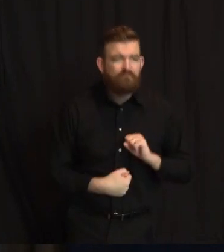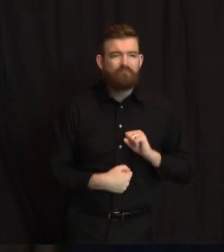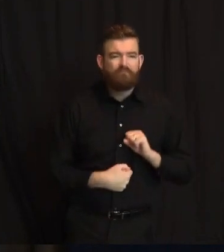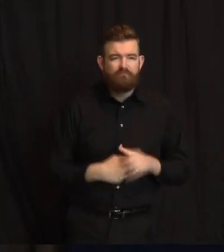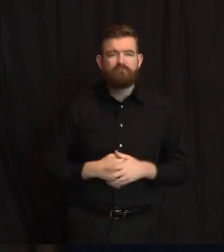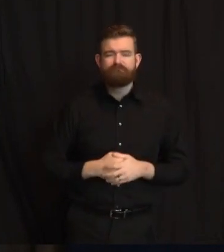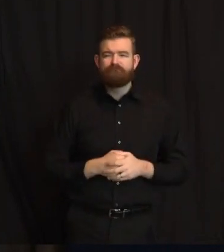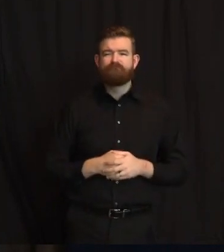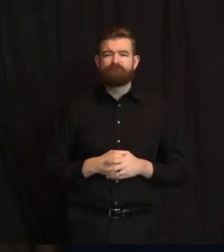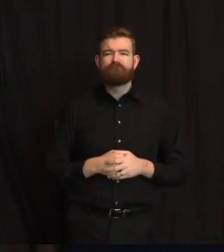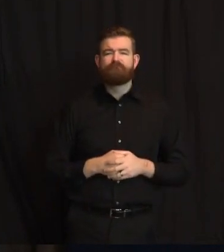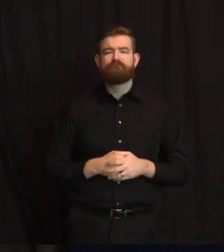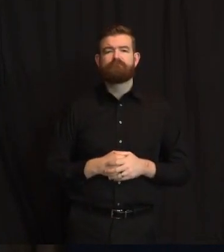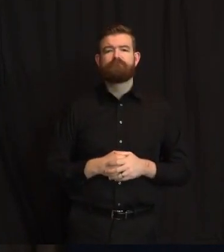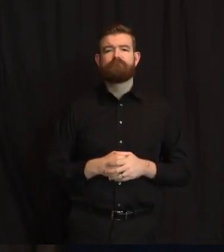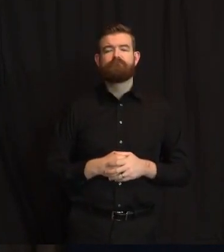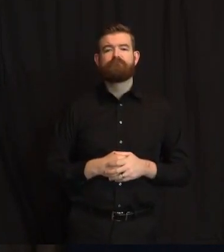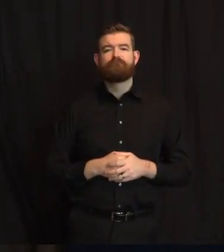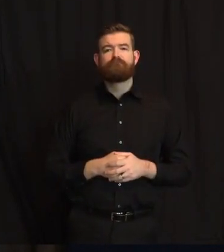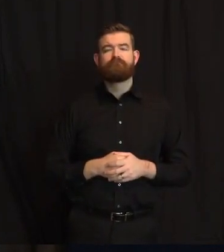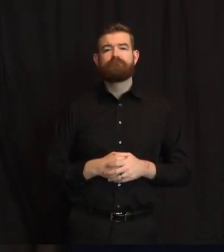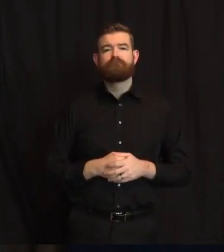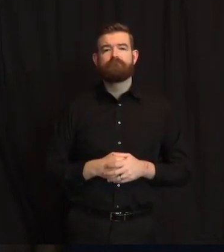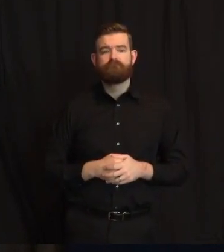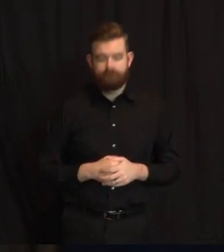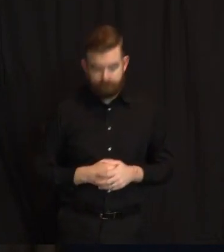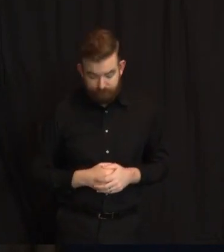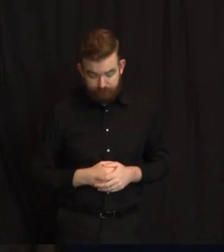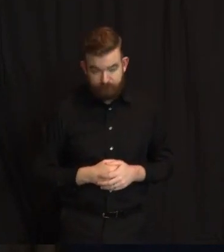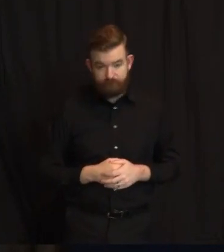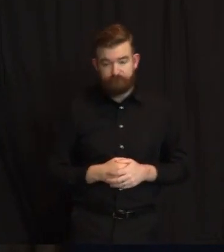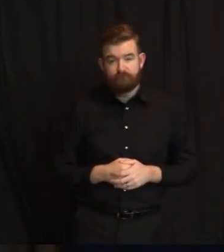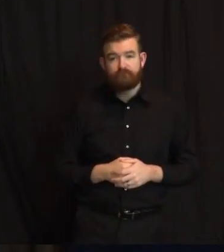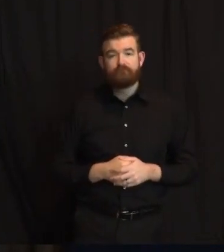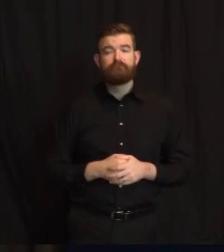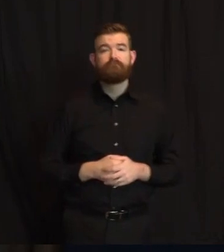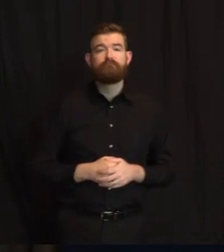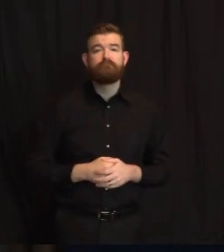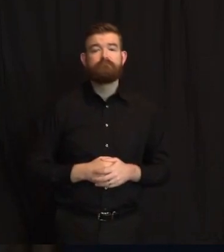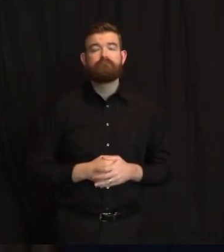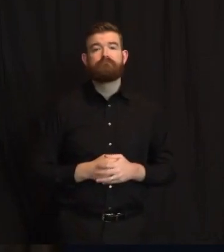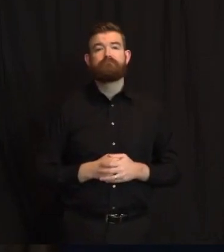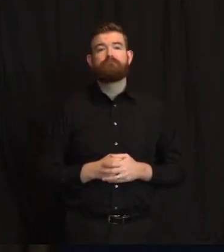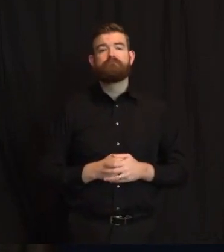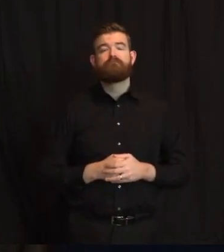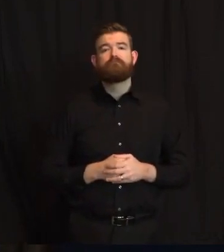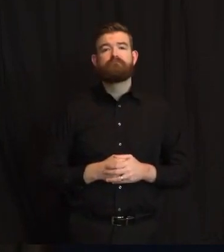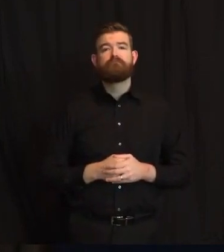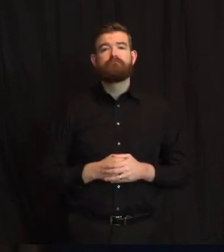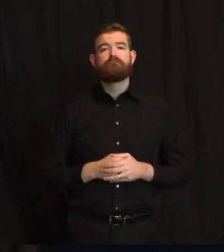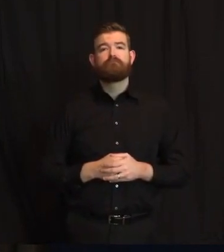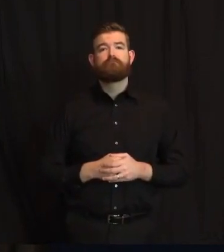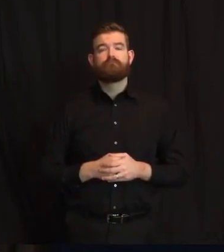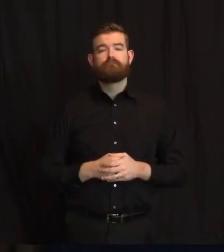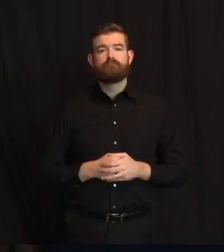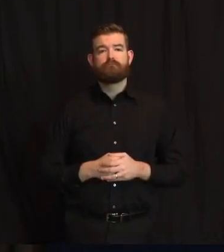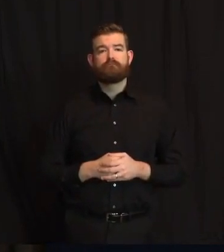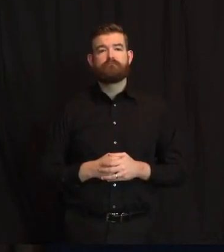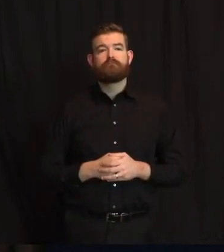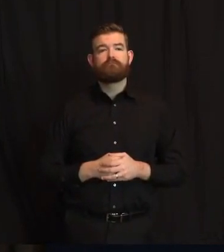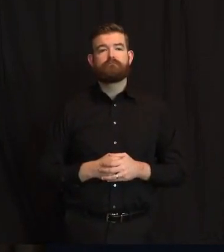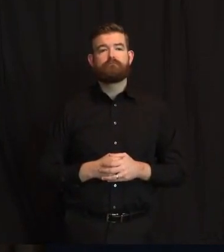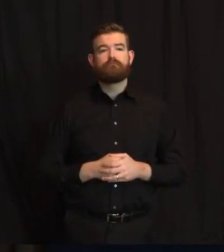the governor alluded to, the health, safety, and welfare of our employees and their families and their inmates that are entrusted to us are our